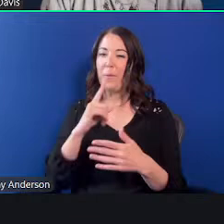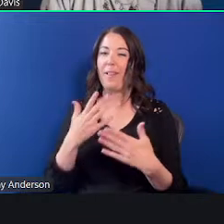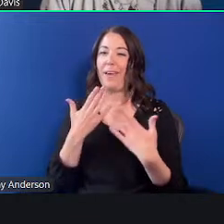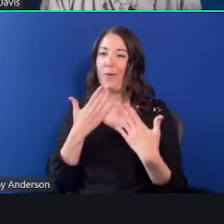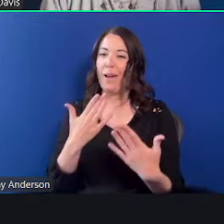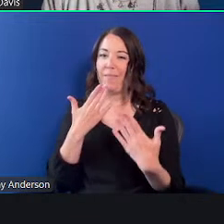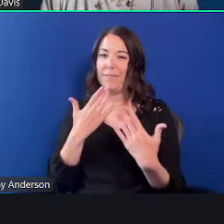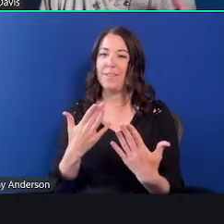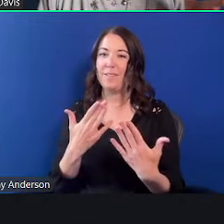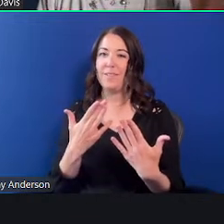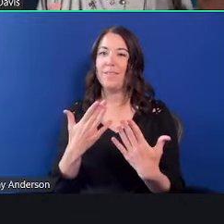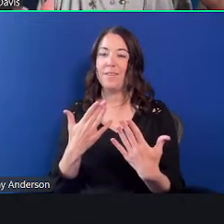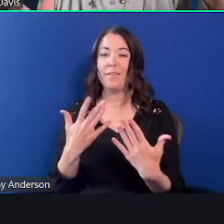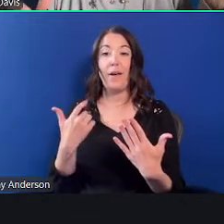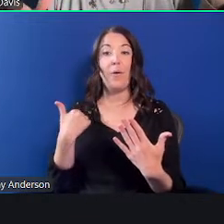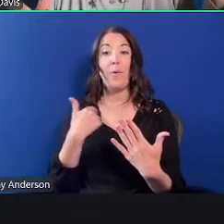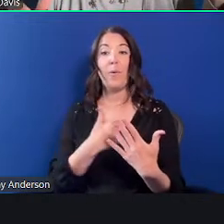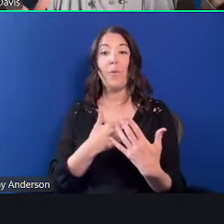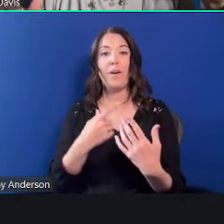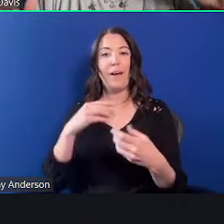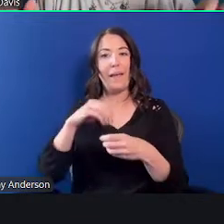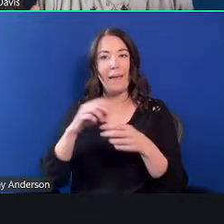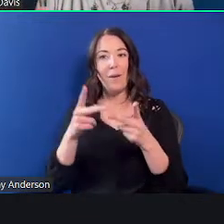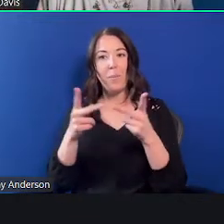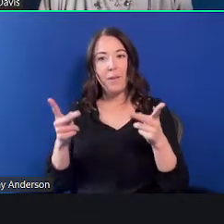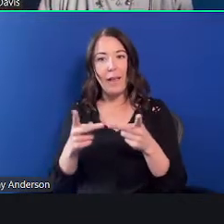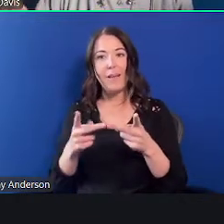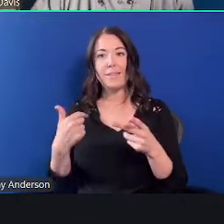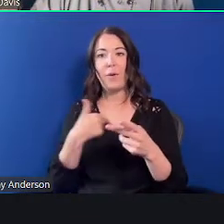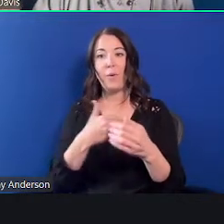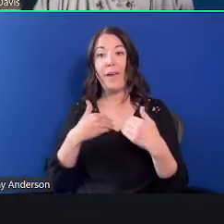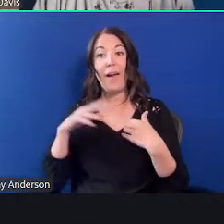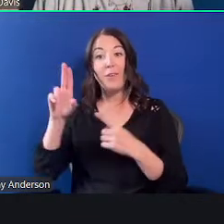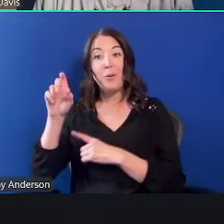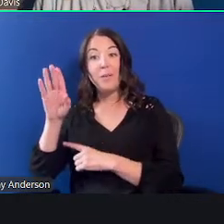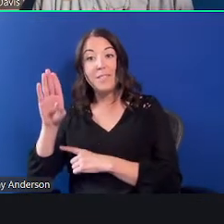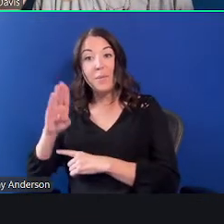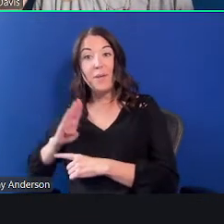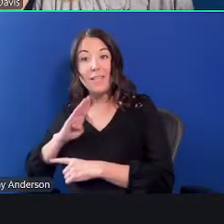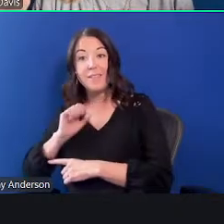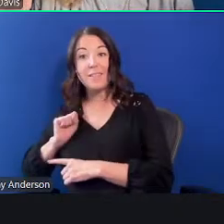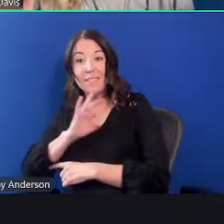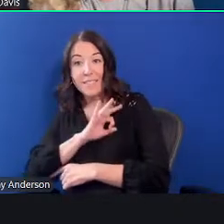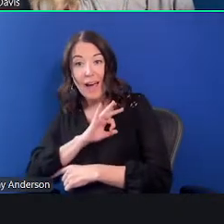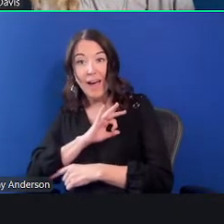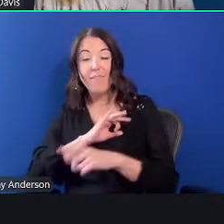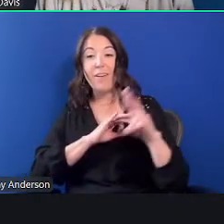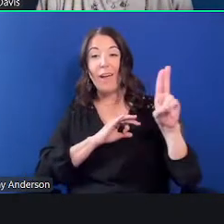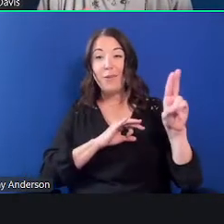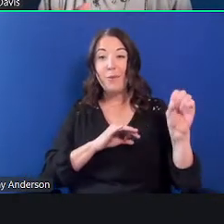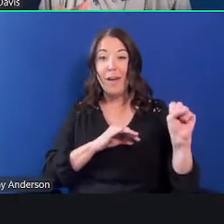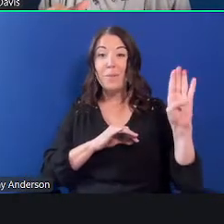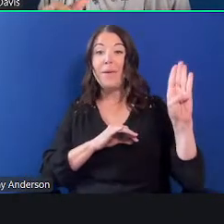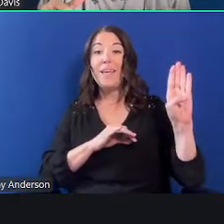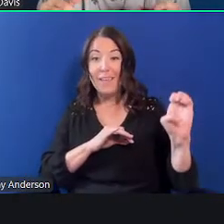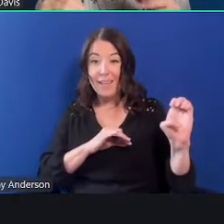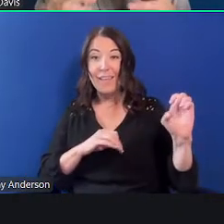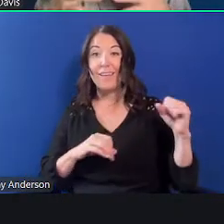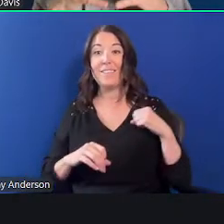that we're in a place where we've got USDB staff and we have USBE